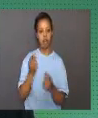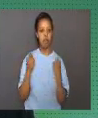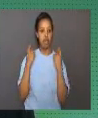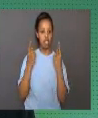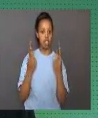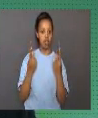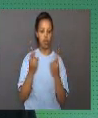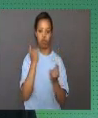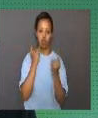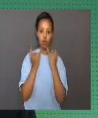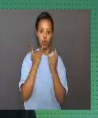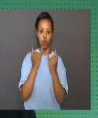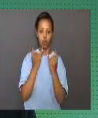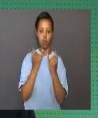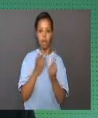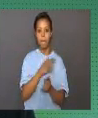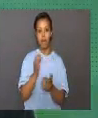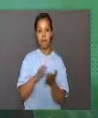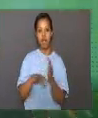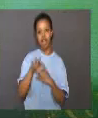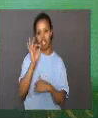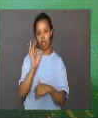of the information from this lesson.